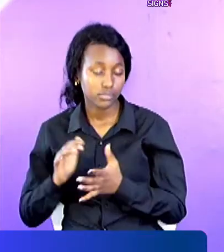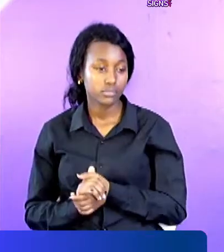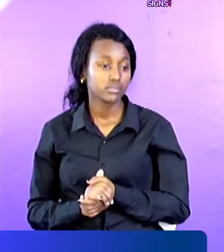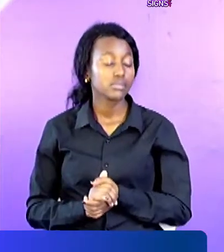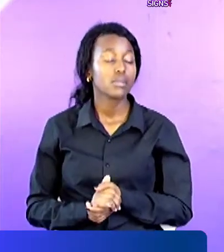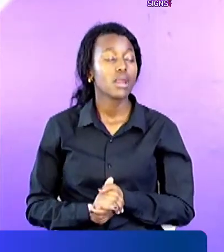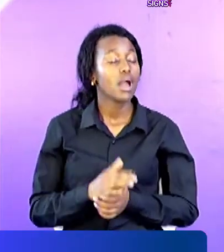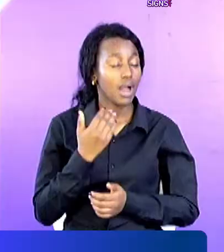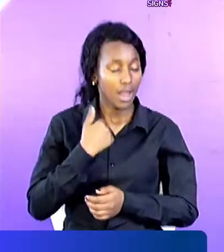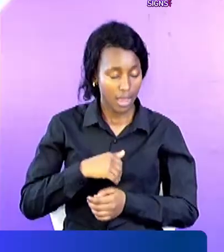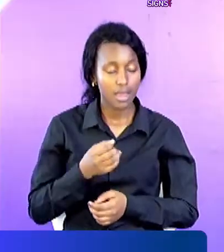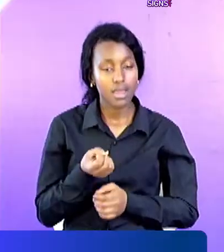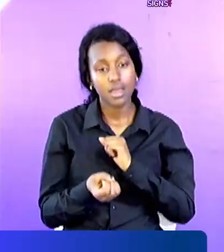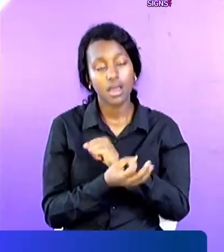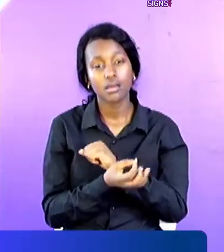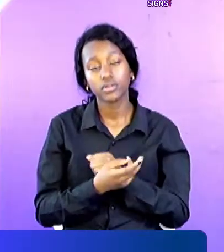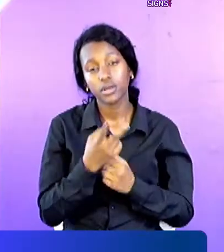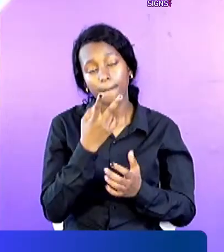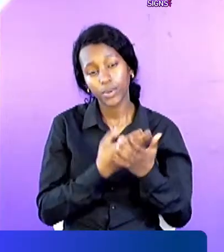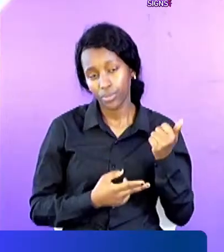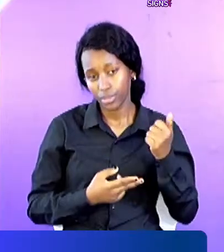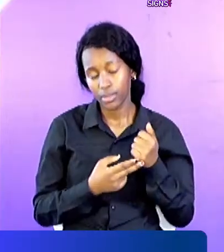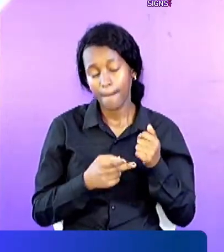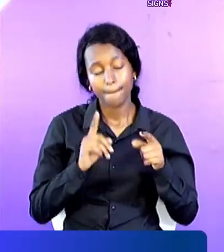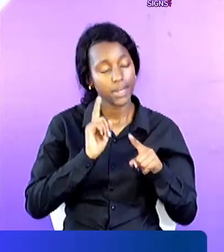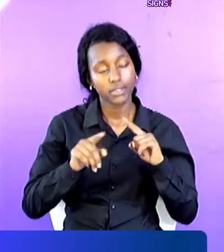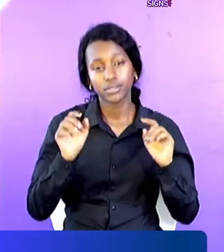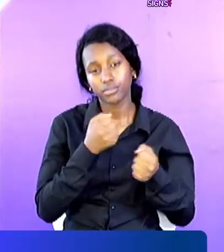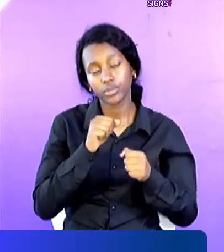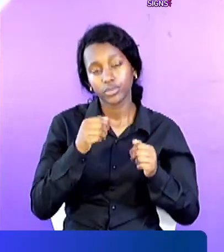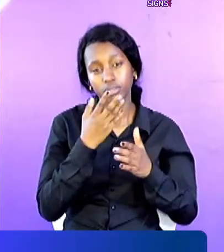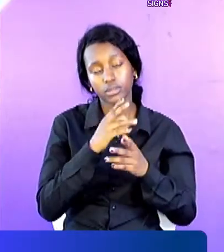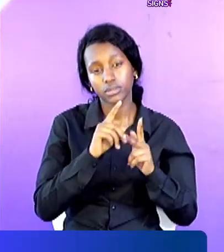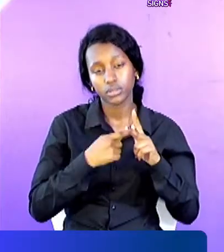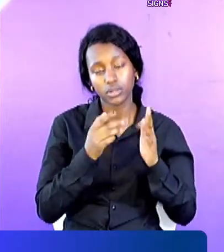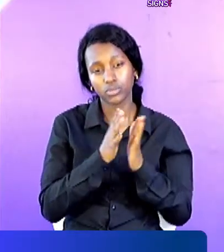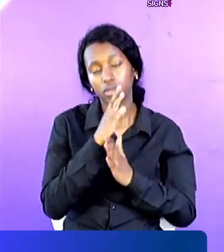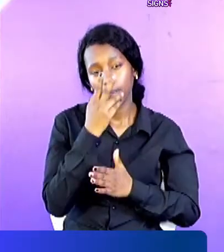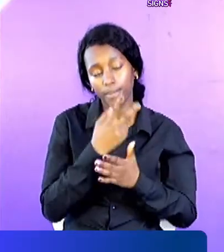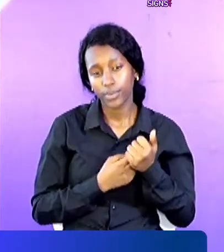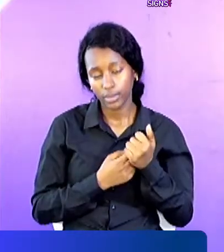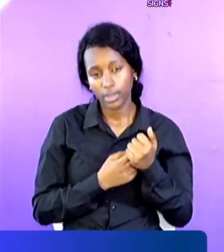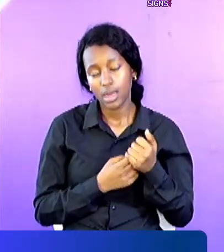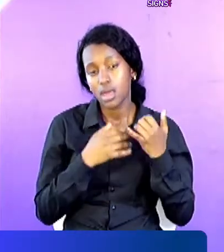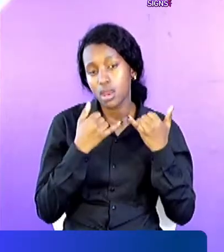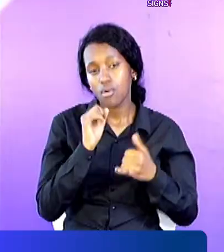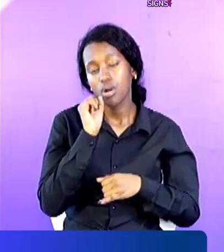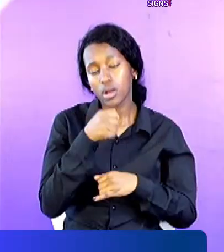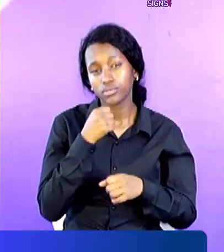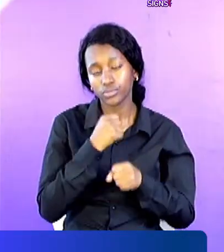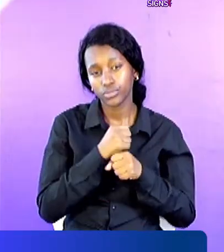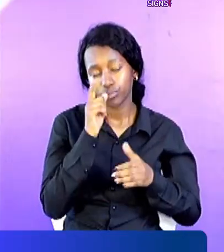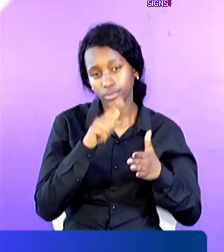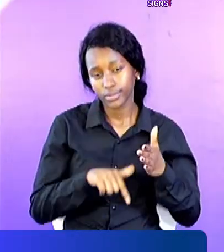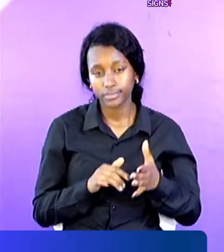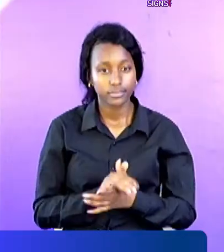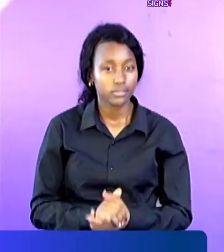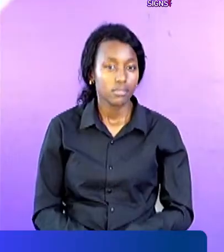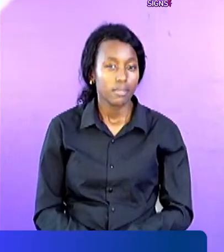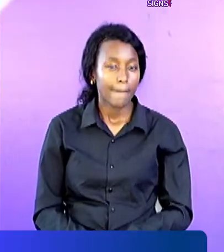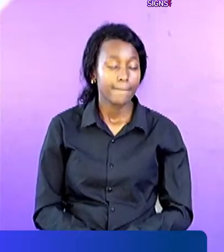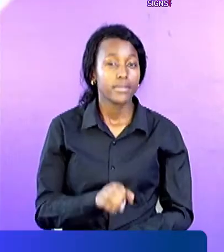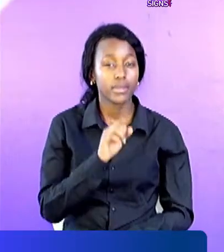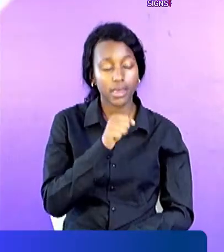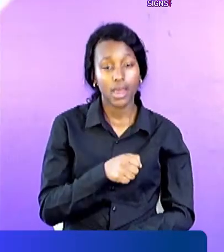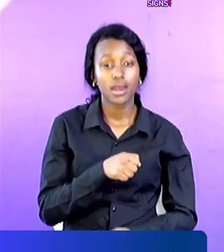with both because of the amounts of money required. So typically, you would first start in a bond